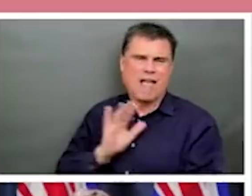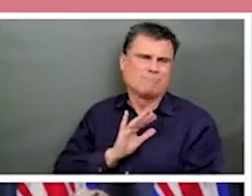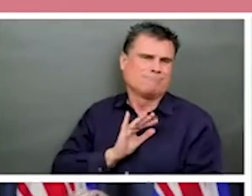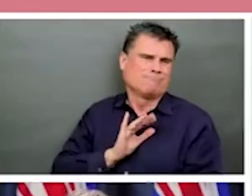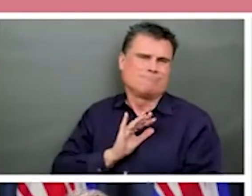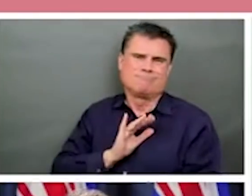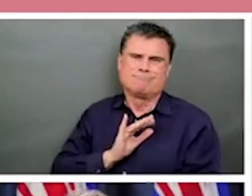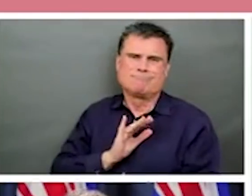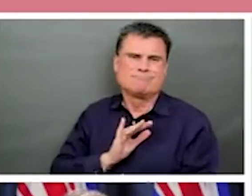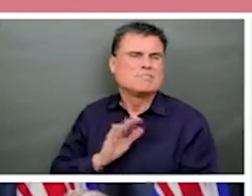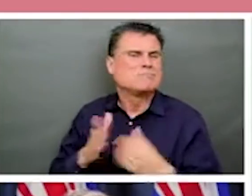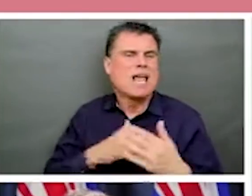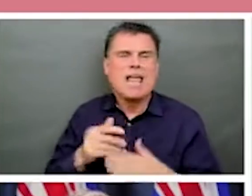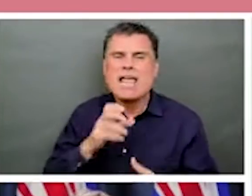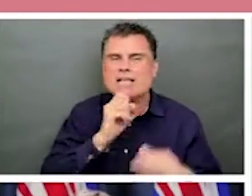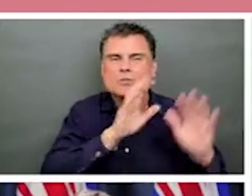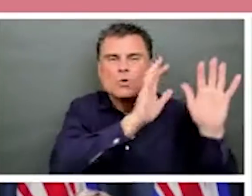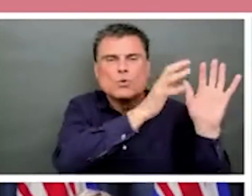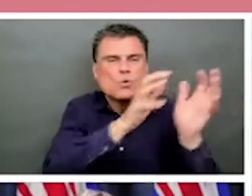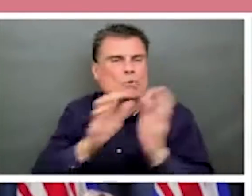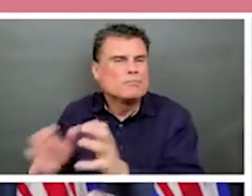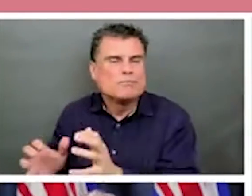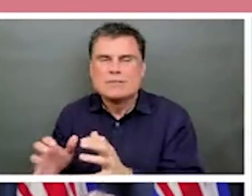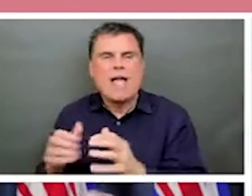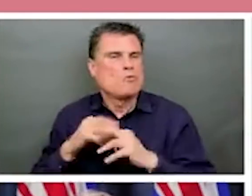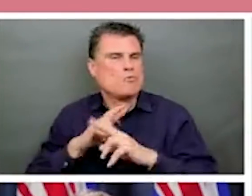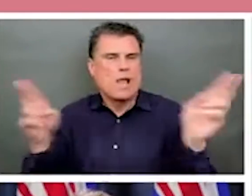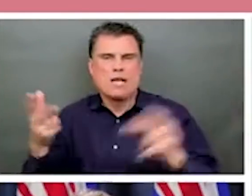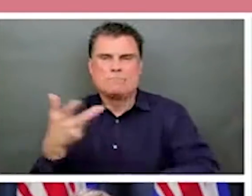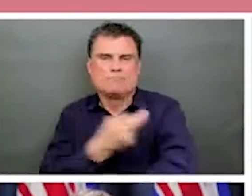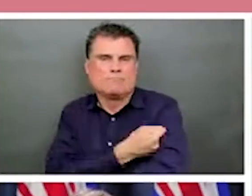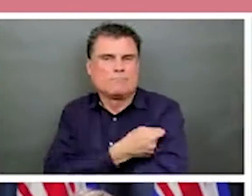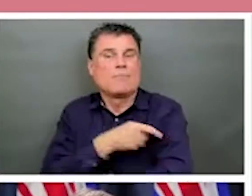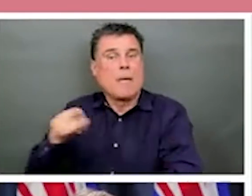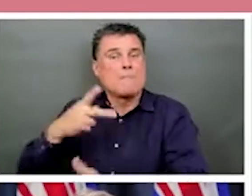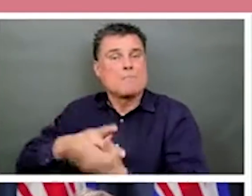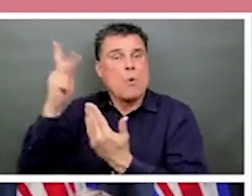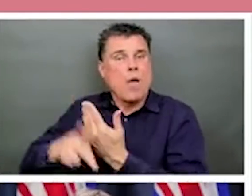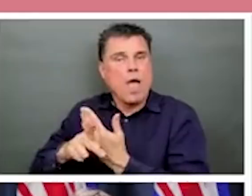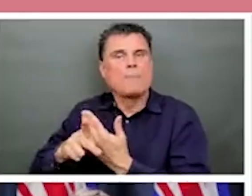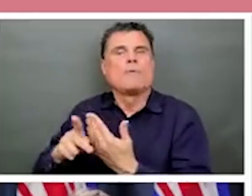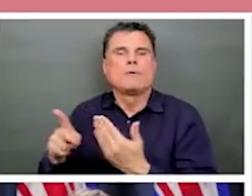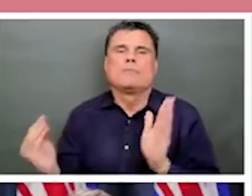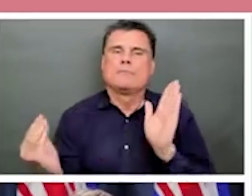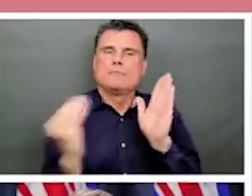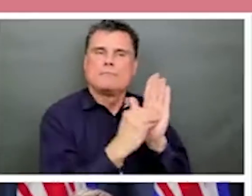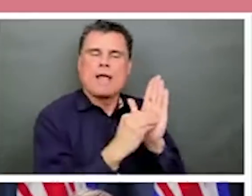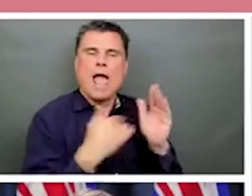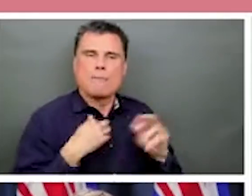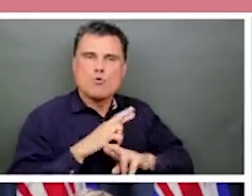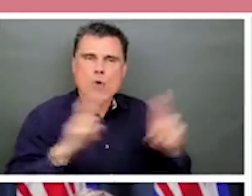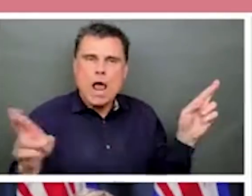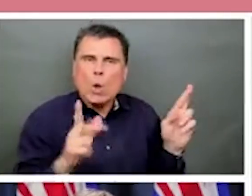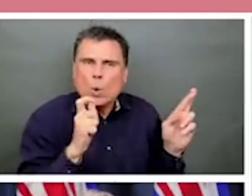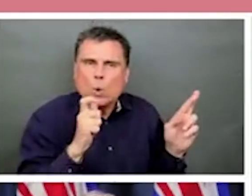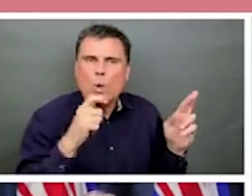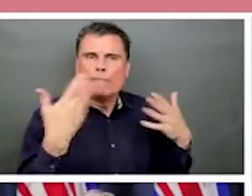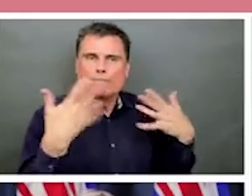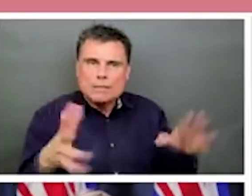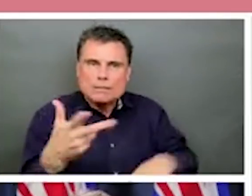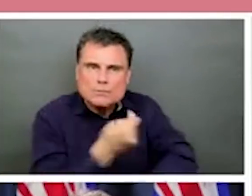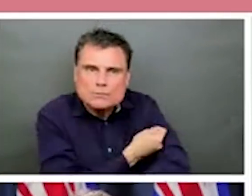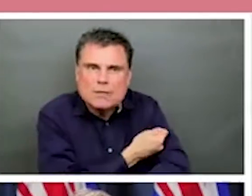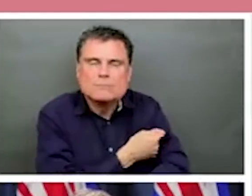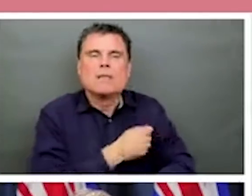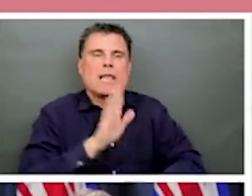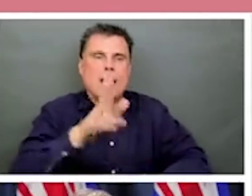groups and all different kinds of vaccines. This will allow us to track everyone. It will provide an opportunity a few months down the road for the public